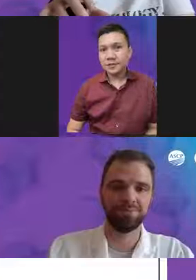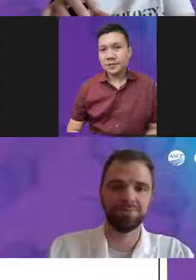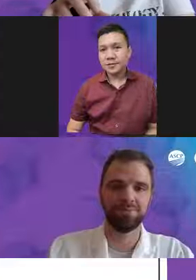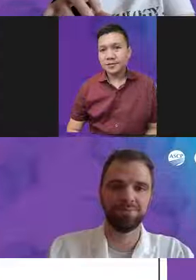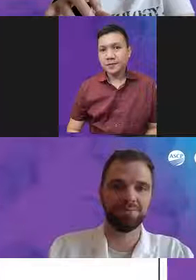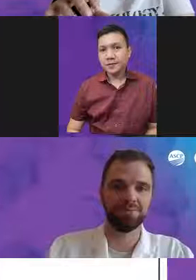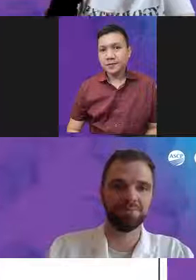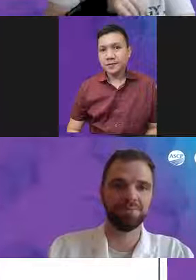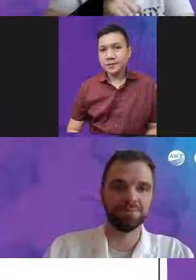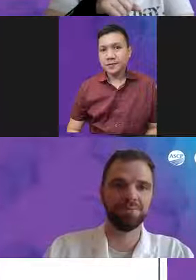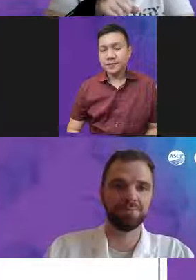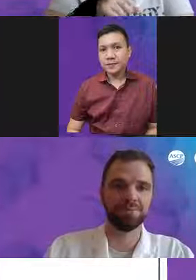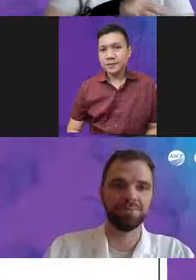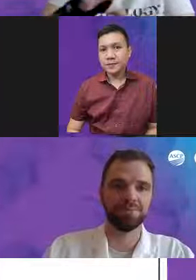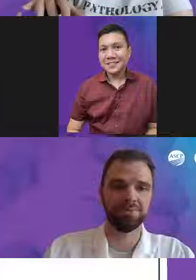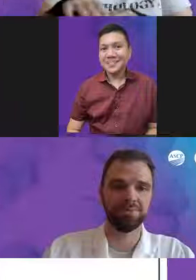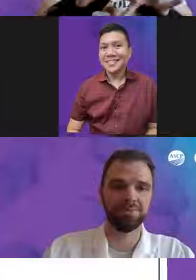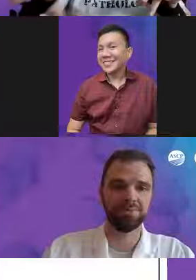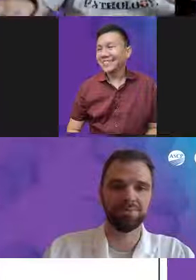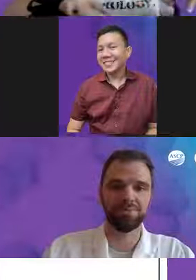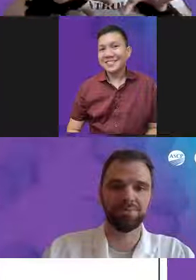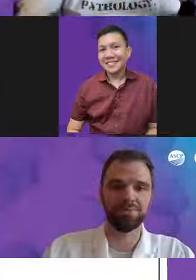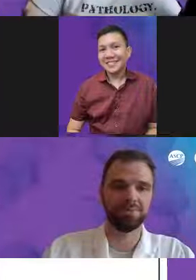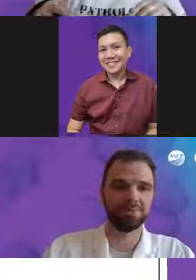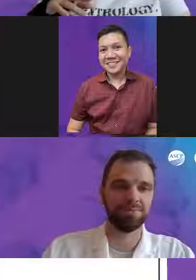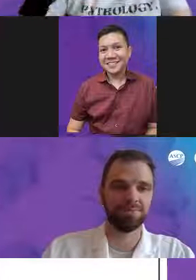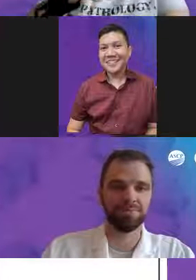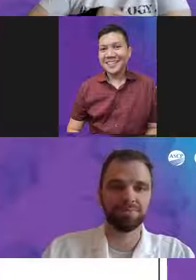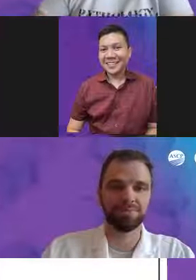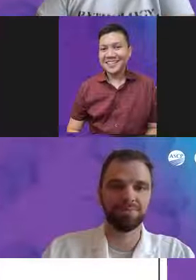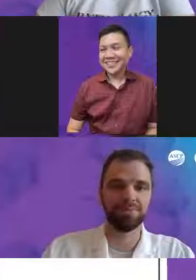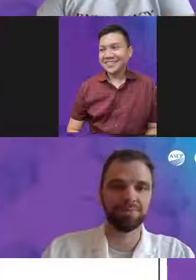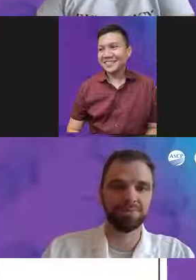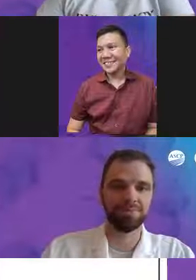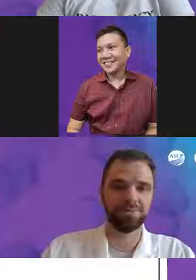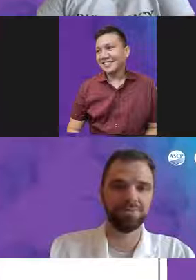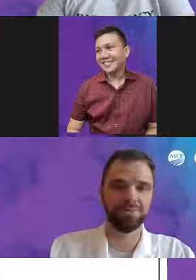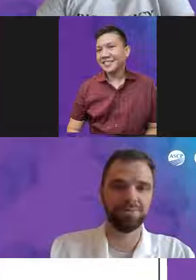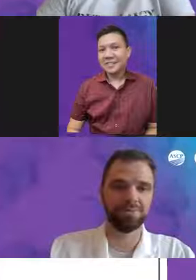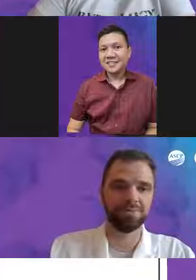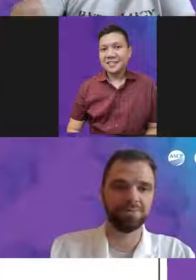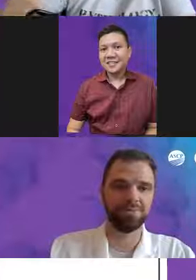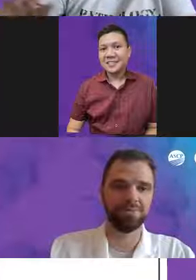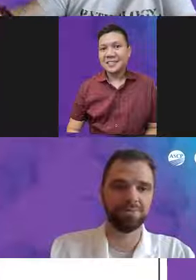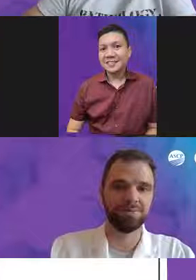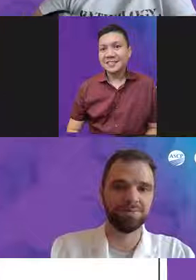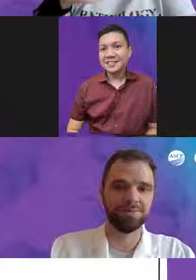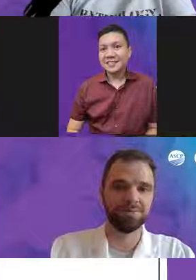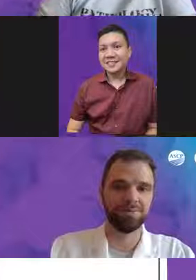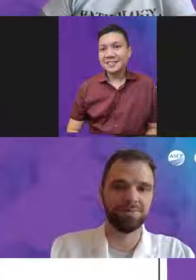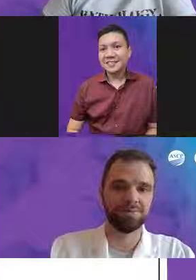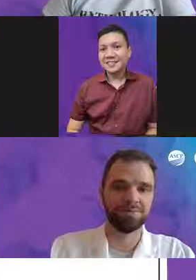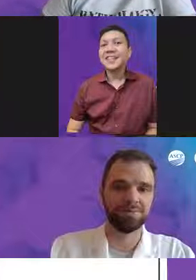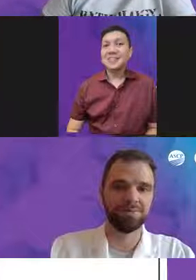the nucleus comes out, they just eat it up and then they spread all the stuff that's inside of it around